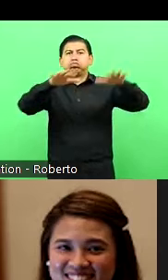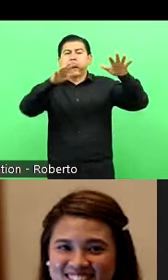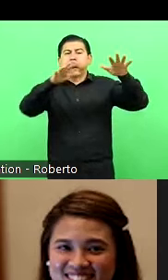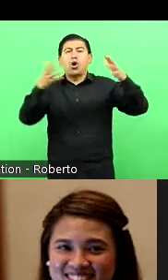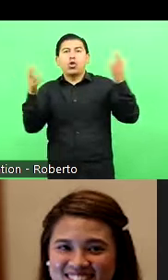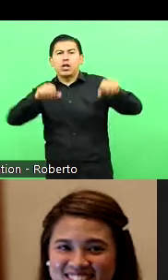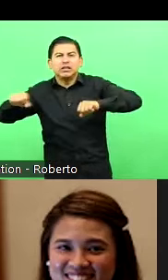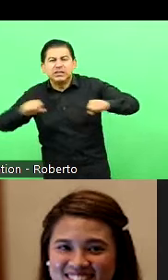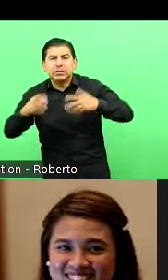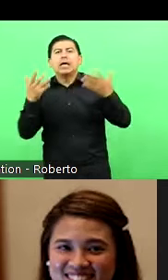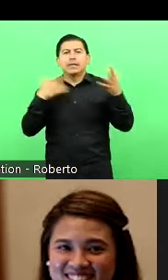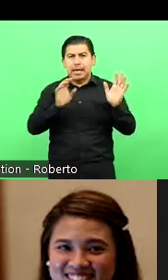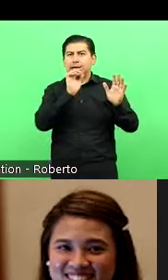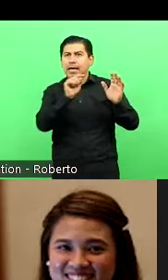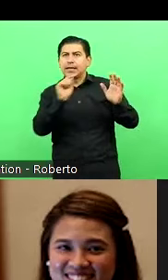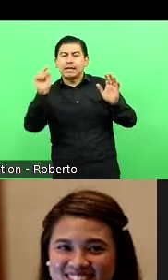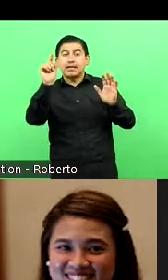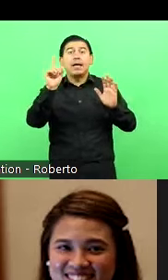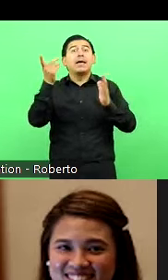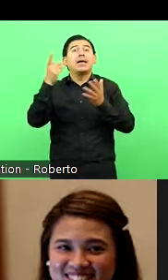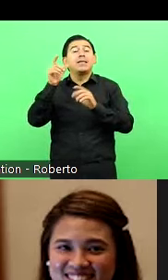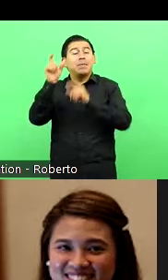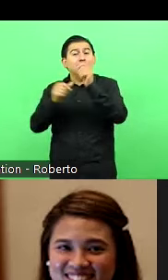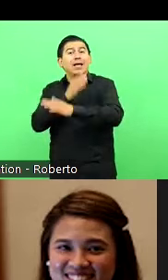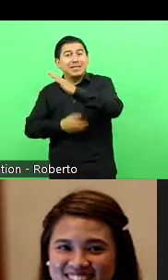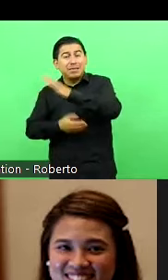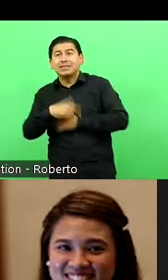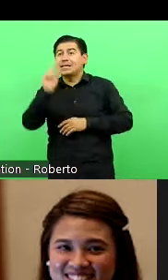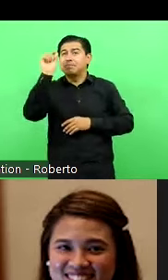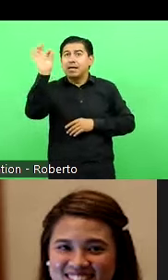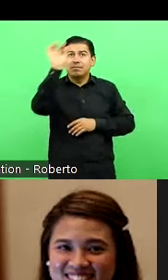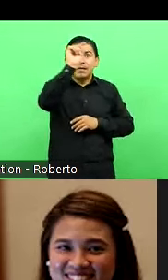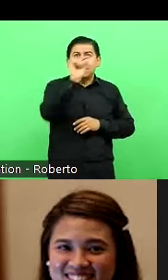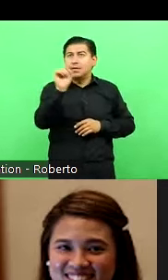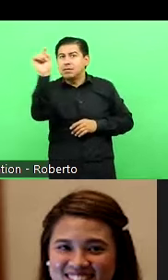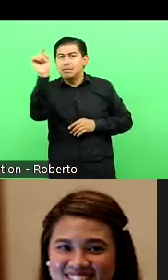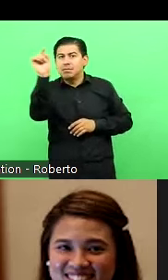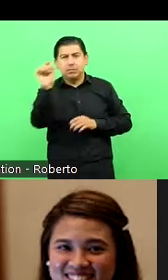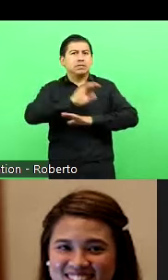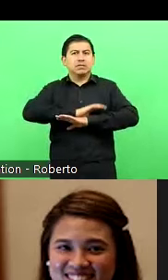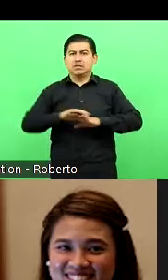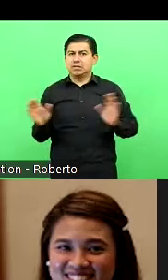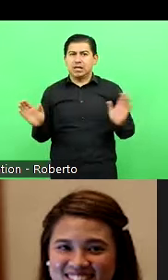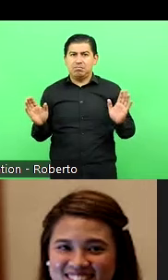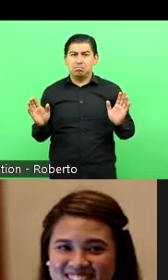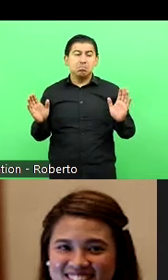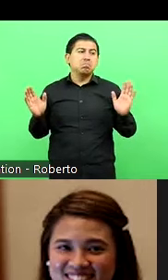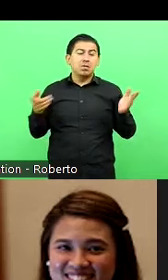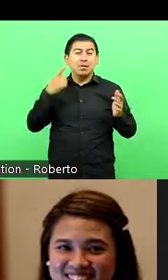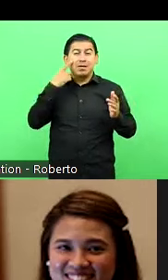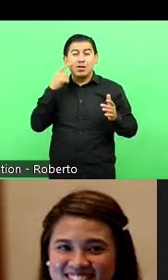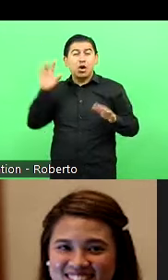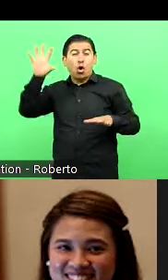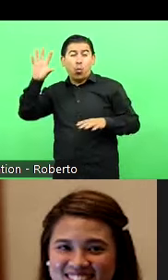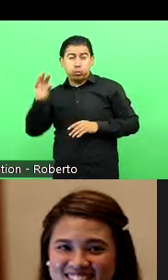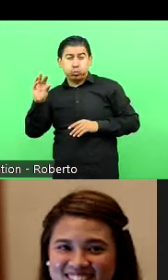flooding. So the darker the color there is on this map means there is more or there is a